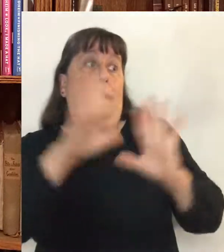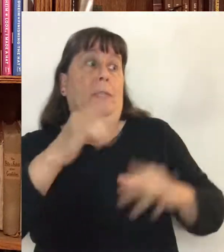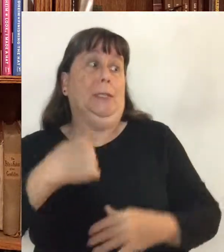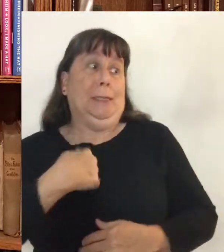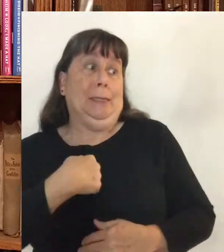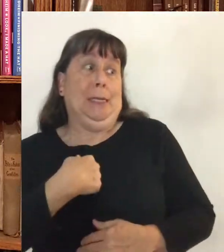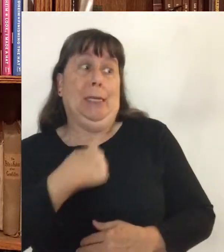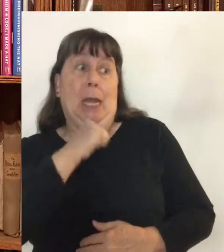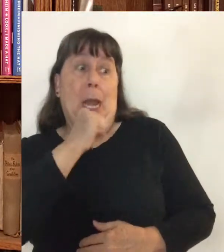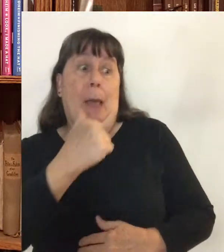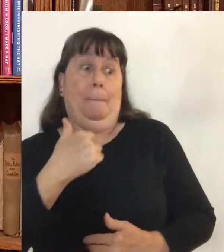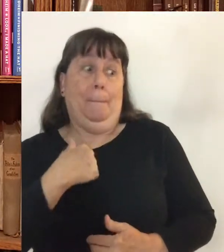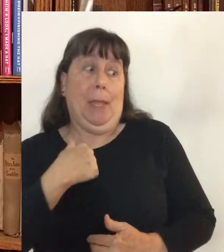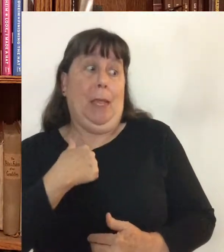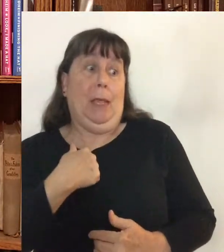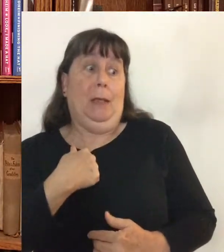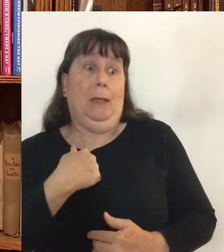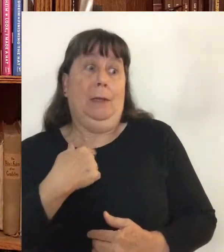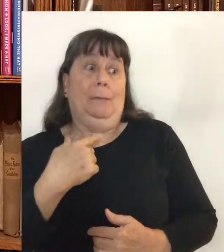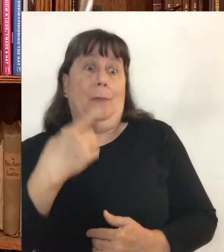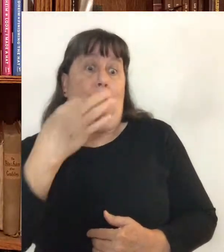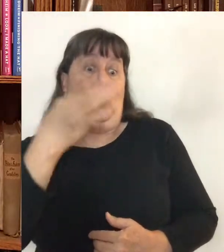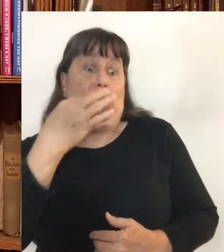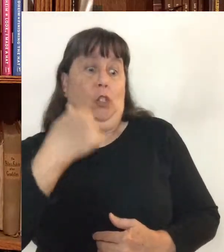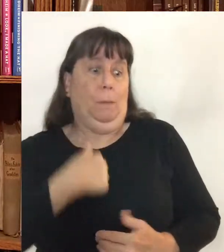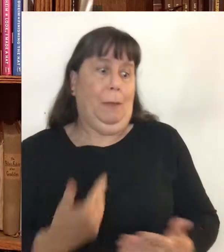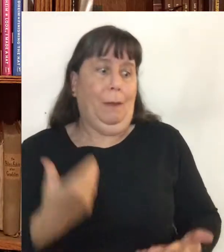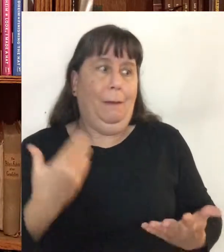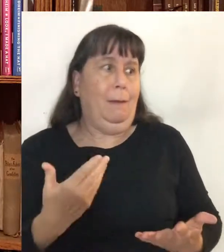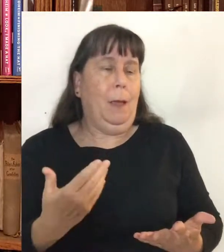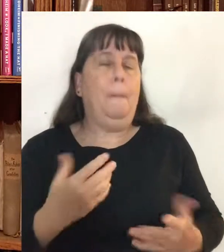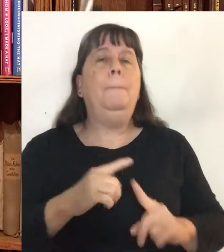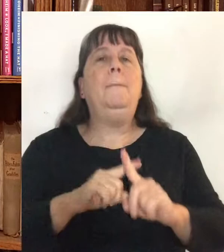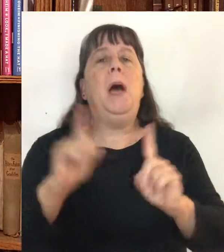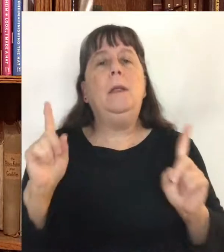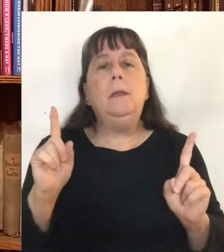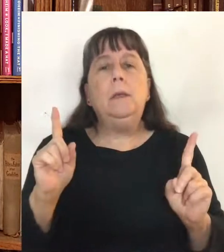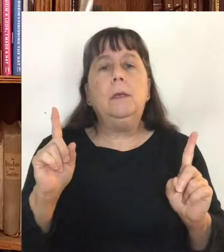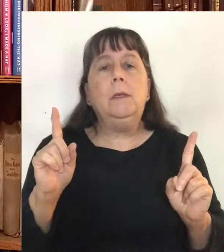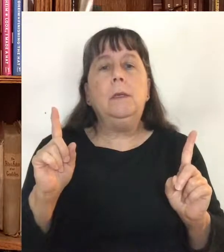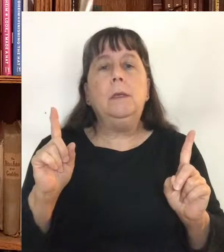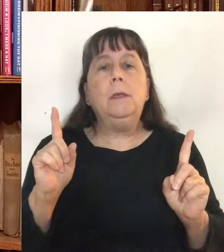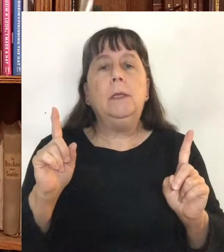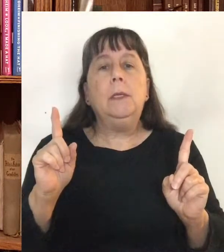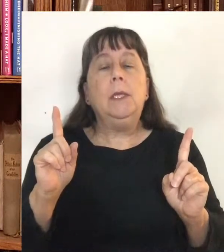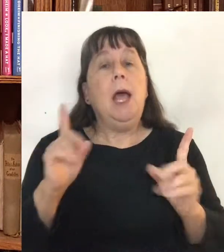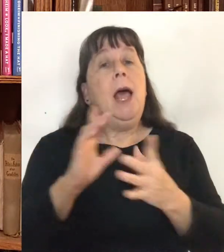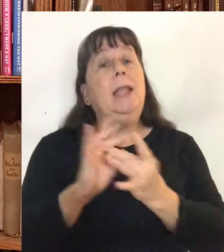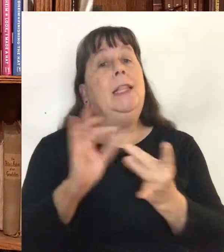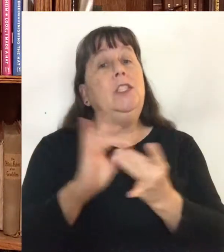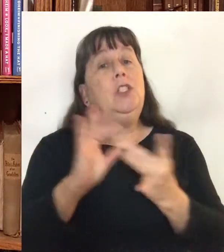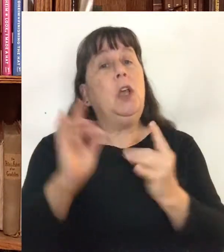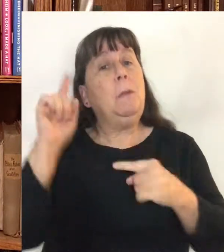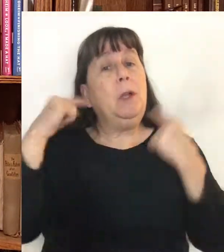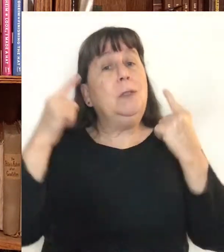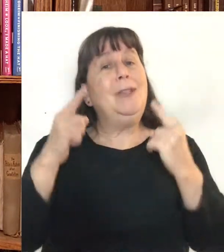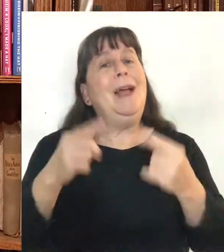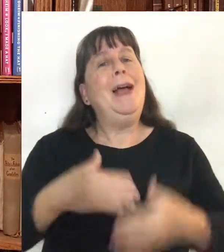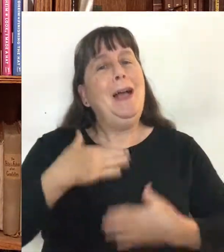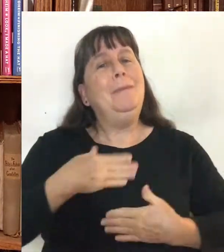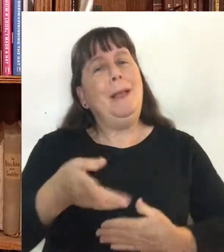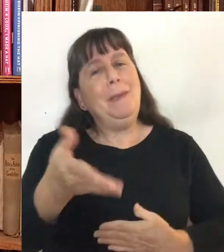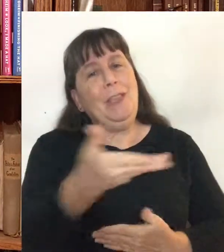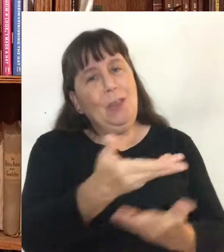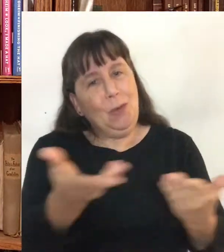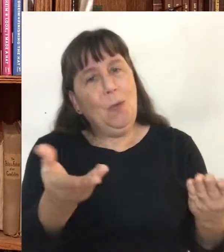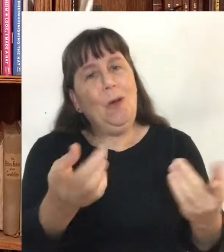Obviously, I'm not the sort of person I'm preaching to. But let's talk about insanity. I'm glad you brought it